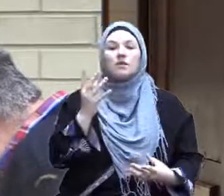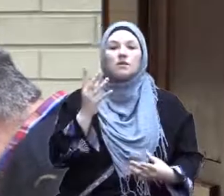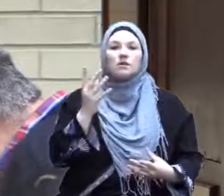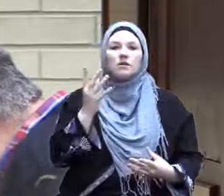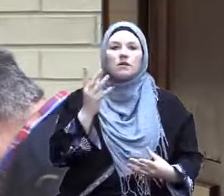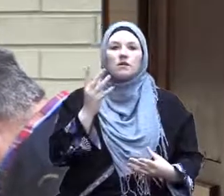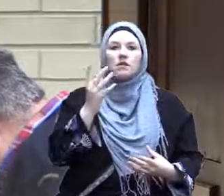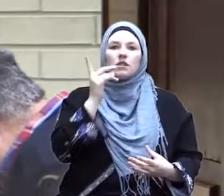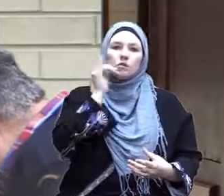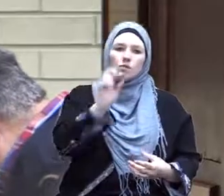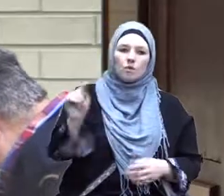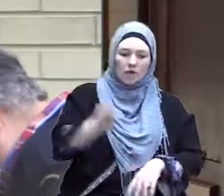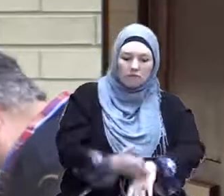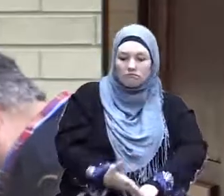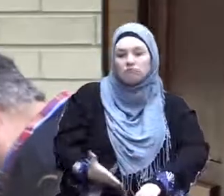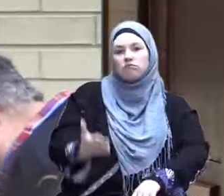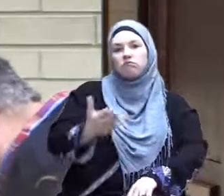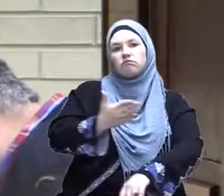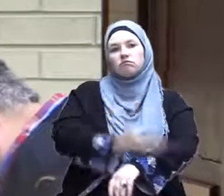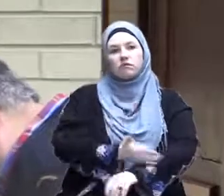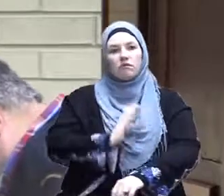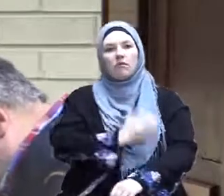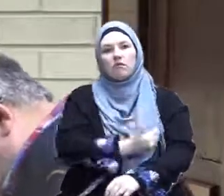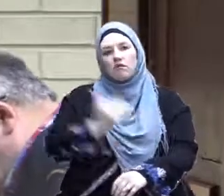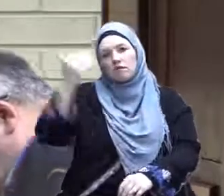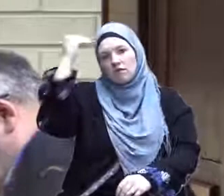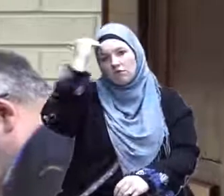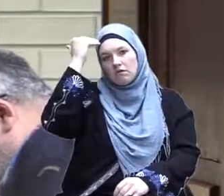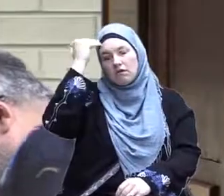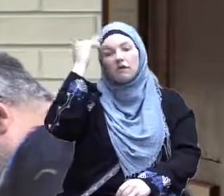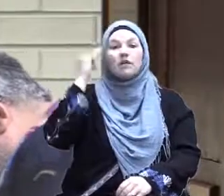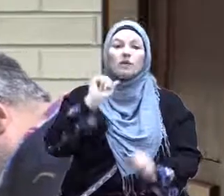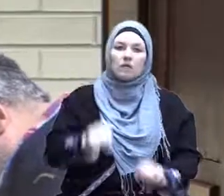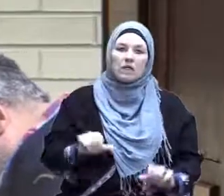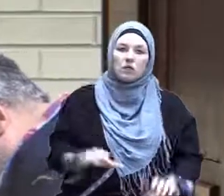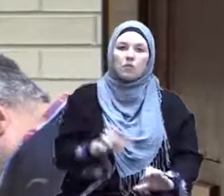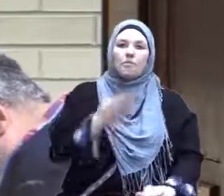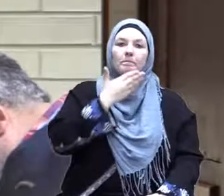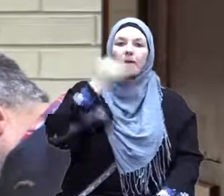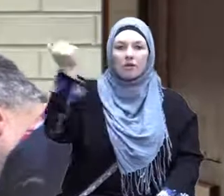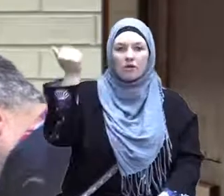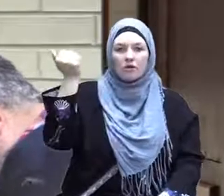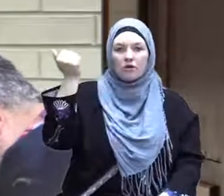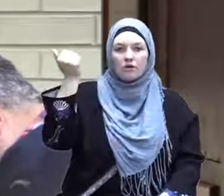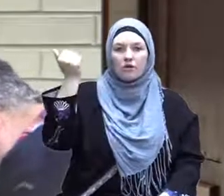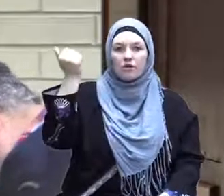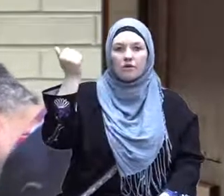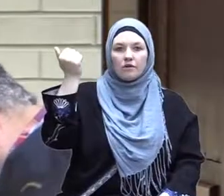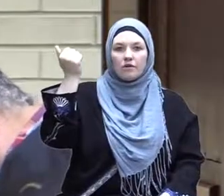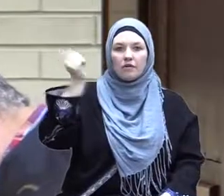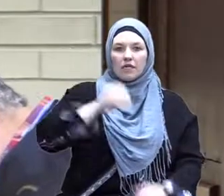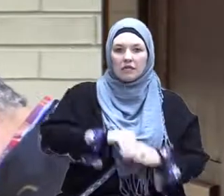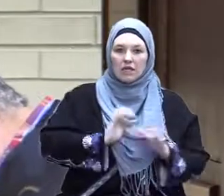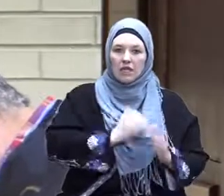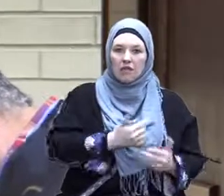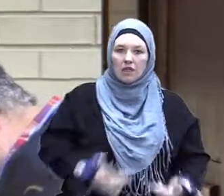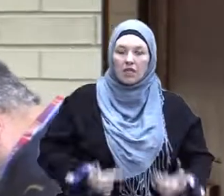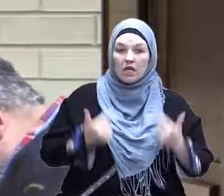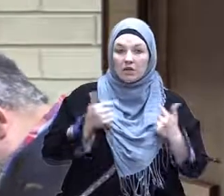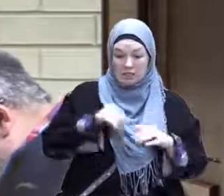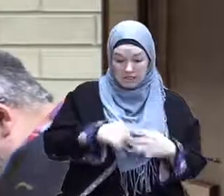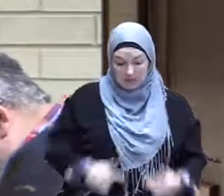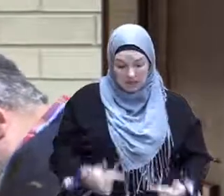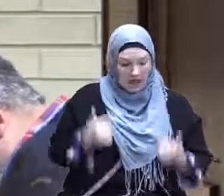to upgrade our knowledge so that we do better at what we have to do. In this